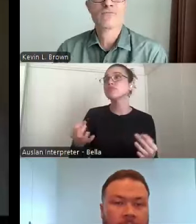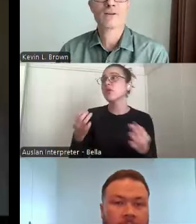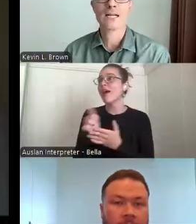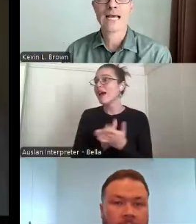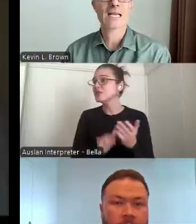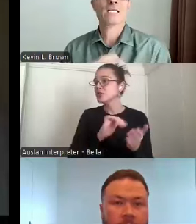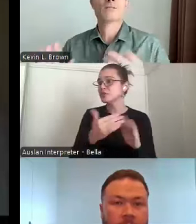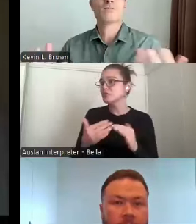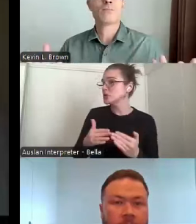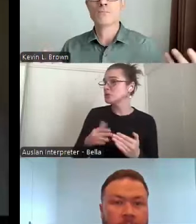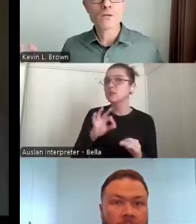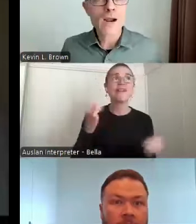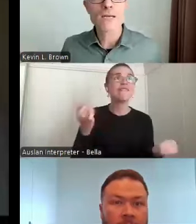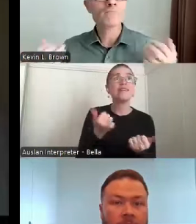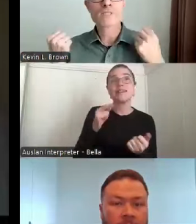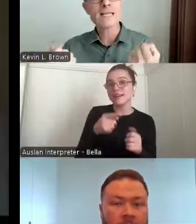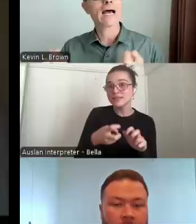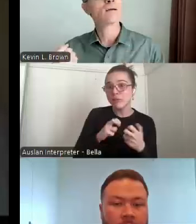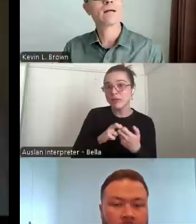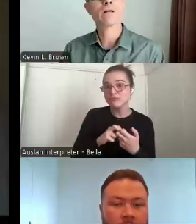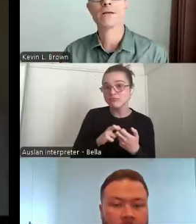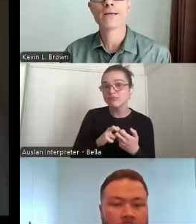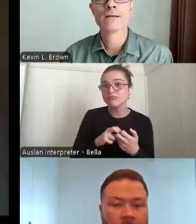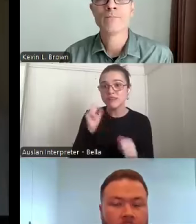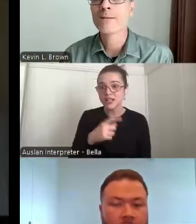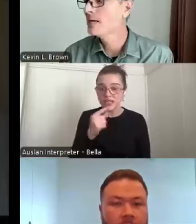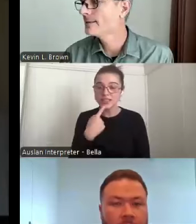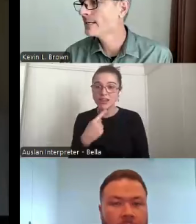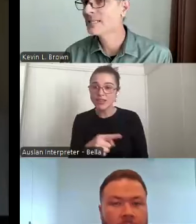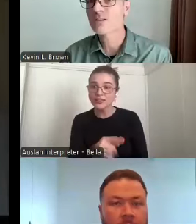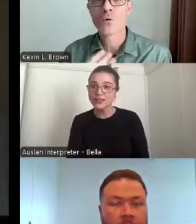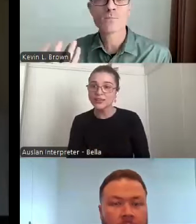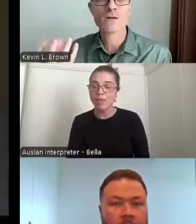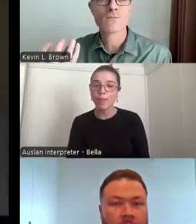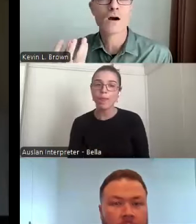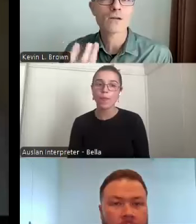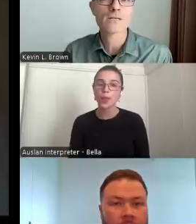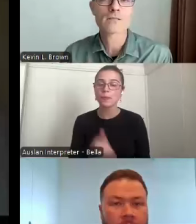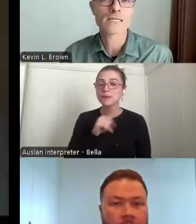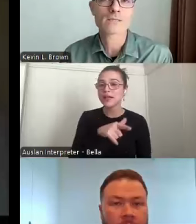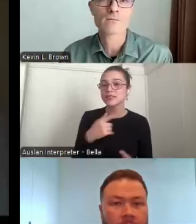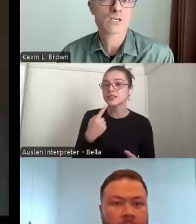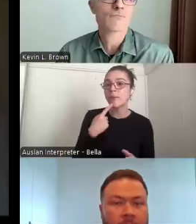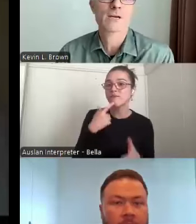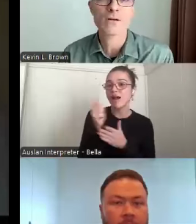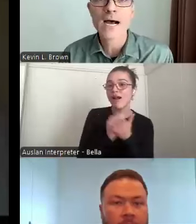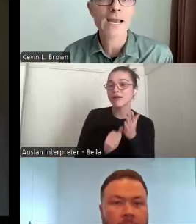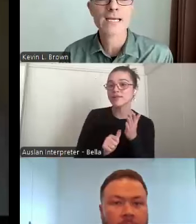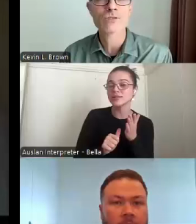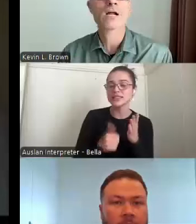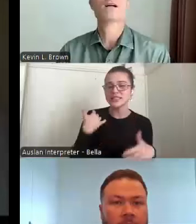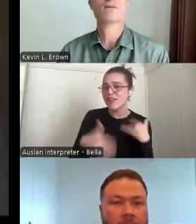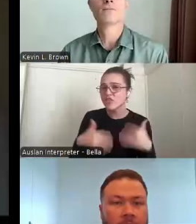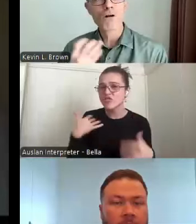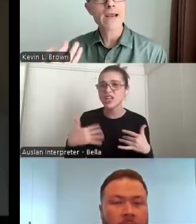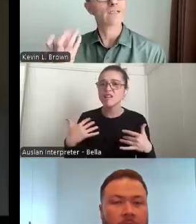not enough of it, and that is the problem. Great. Say that compellingly. Maybe it's a form of art that's suffering or dying and